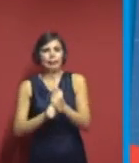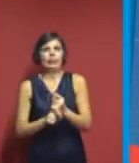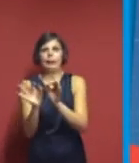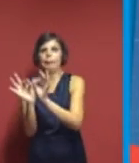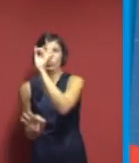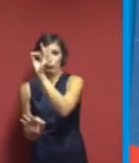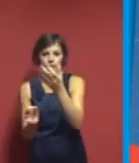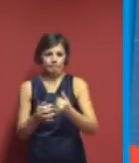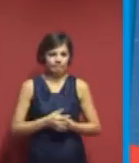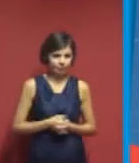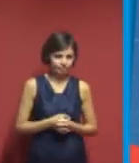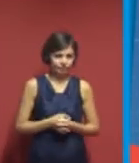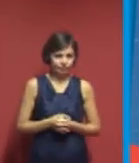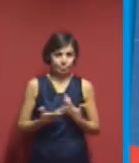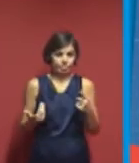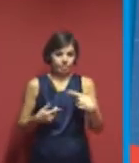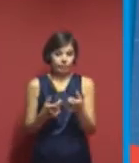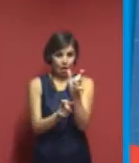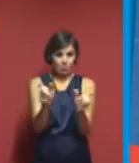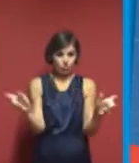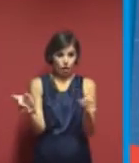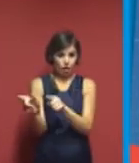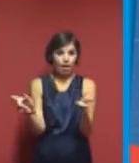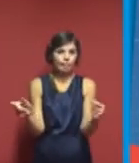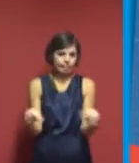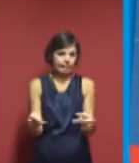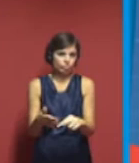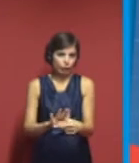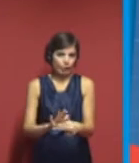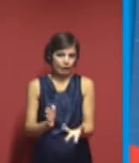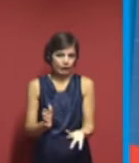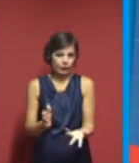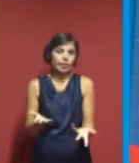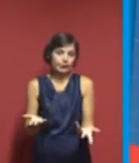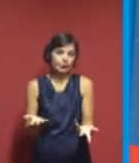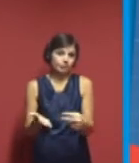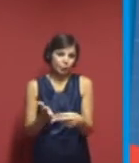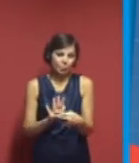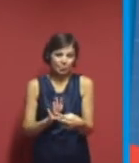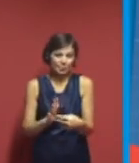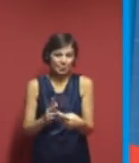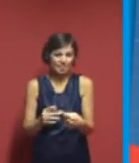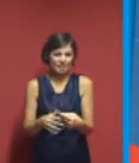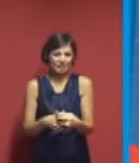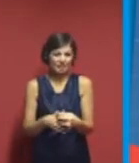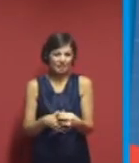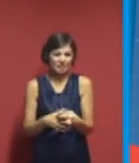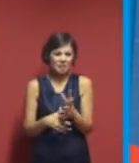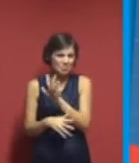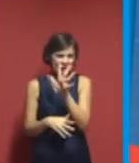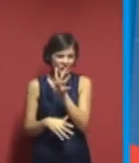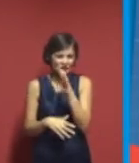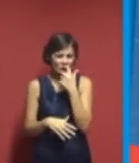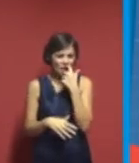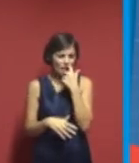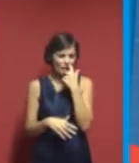the people, it is quite a very big problem with my $200 one. The people from 10 meters, it is able to recognize. But after